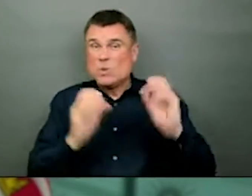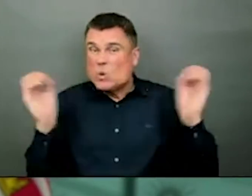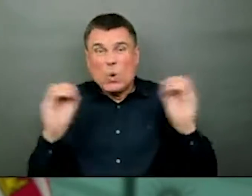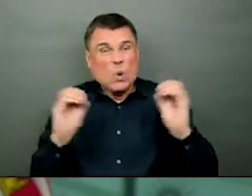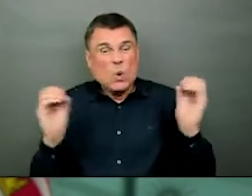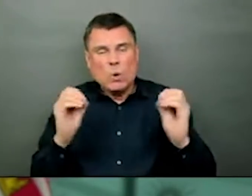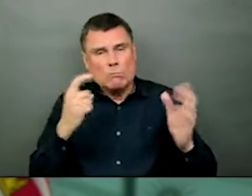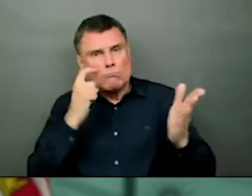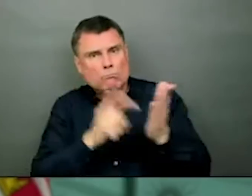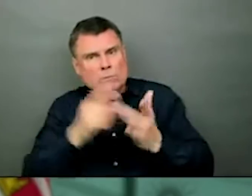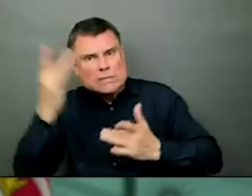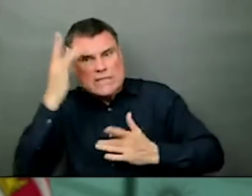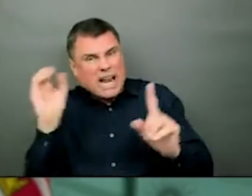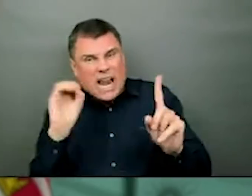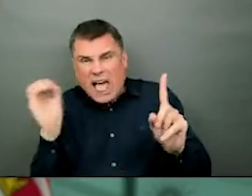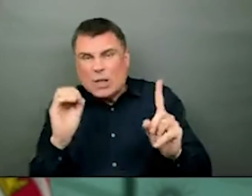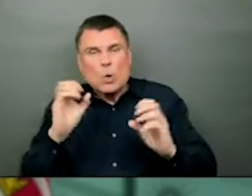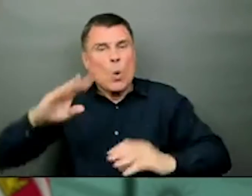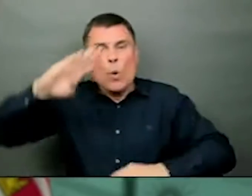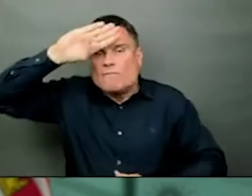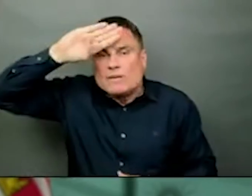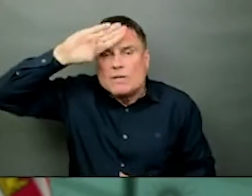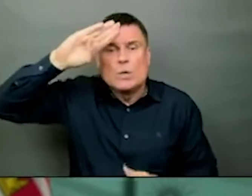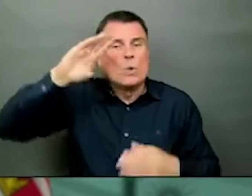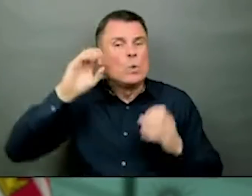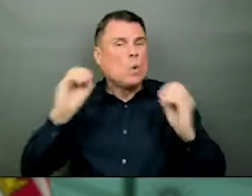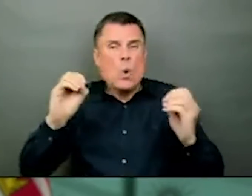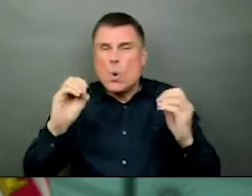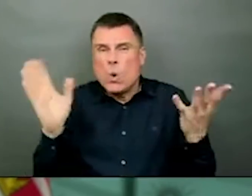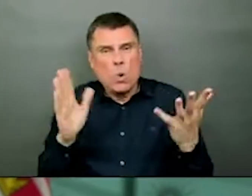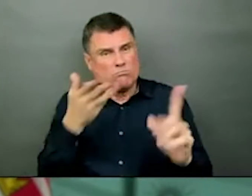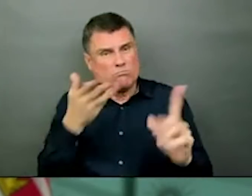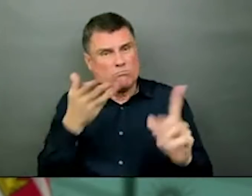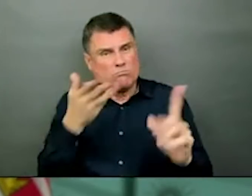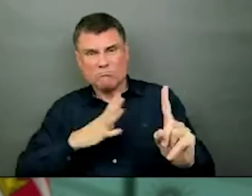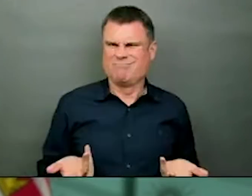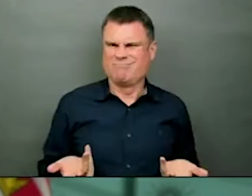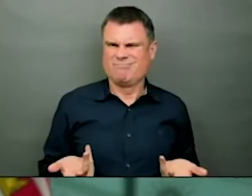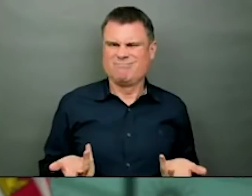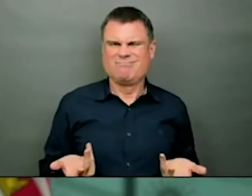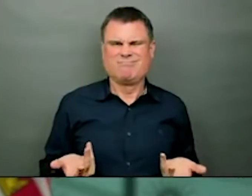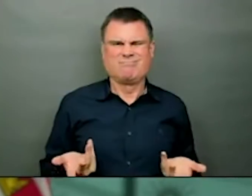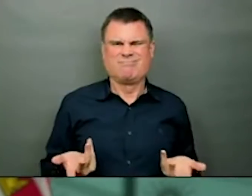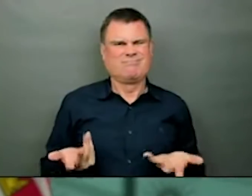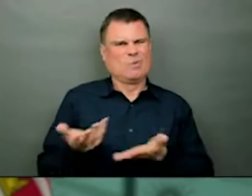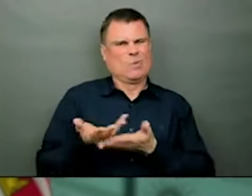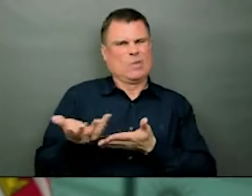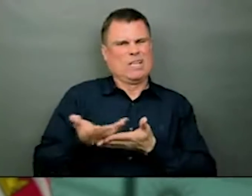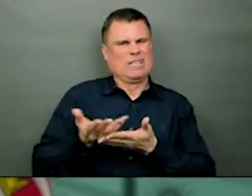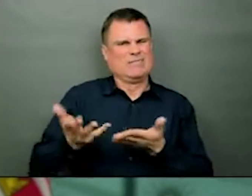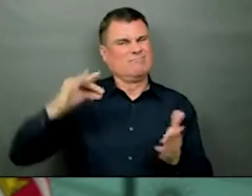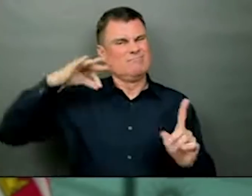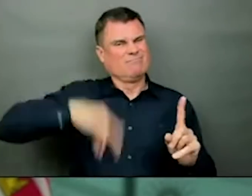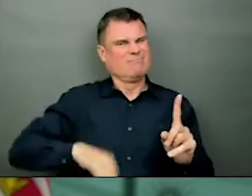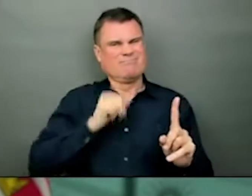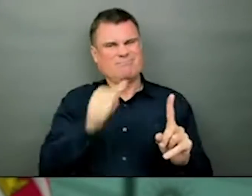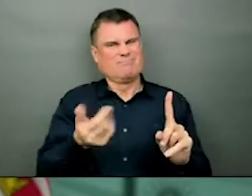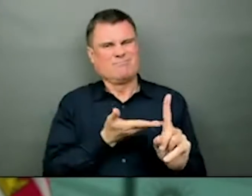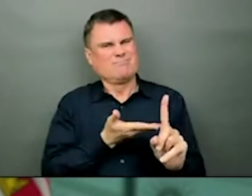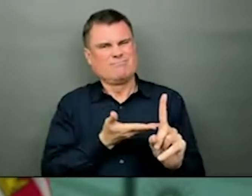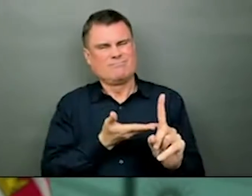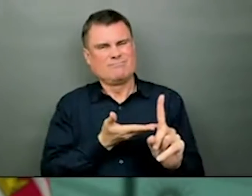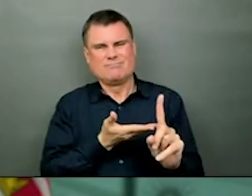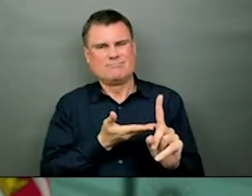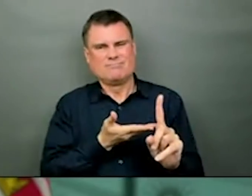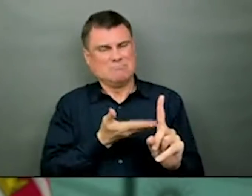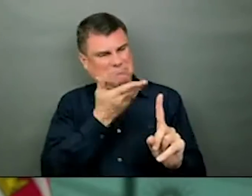low threshold. And there's two things that are important. Our testing guidance to the public is focusing on when you should really act. You should